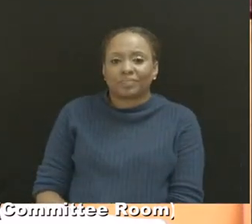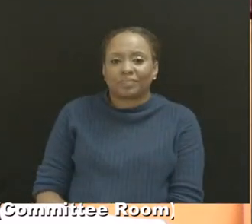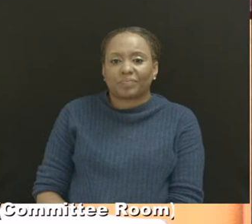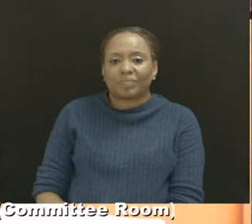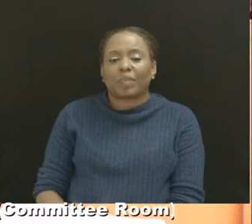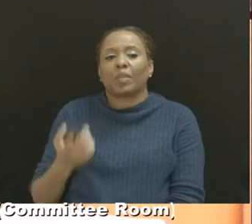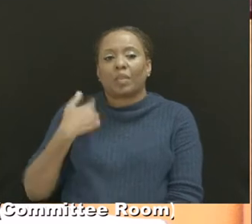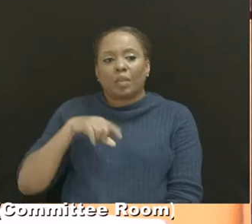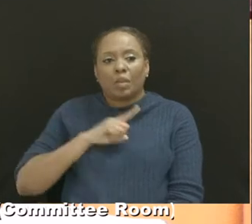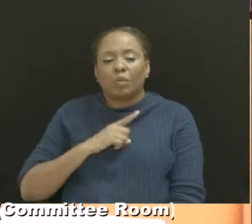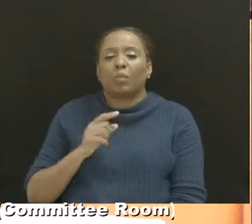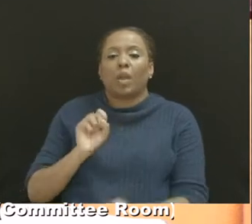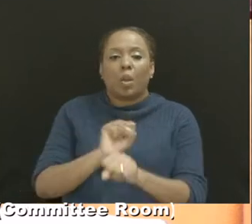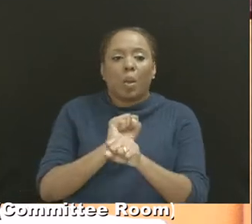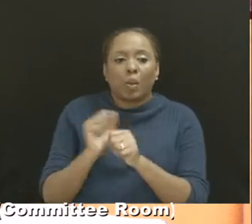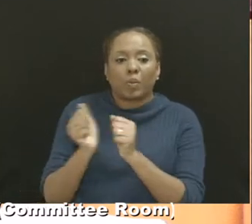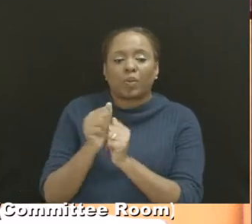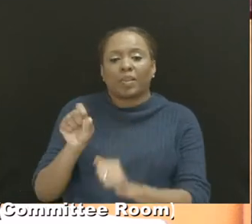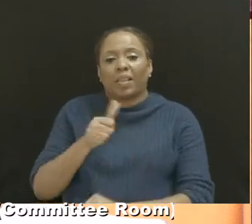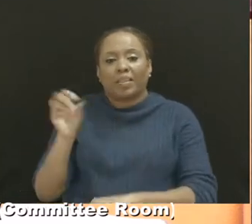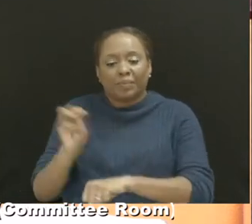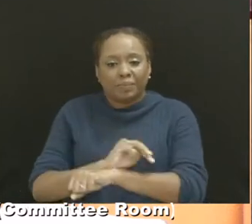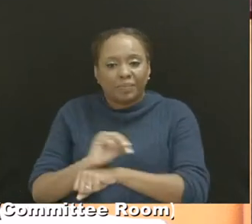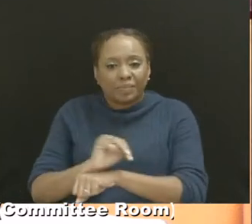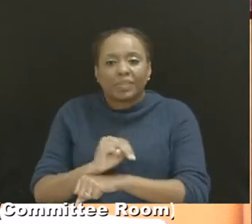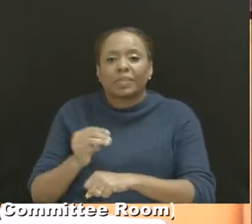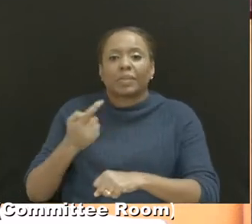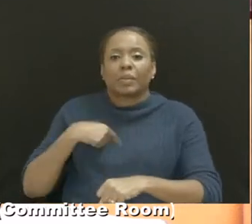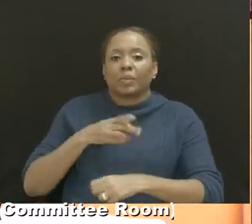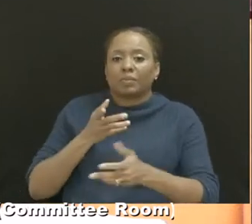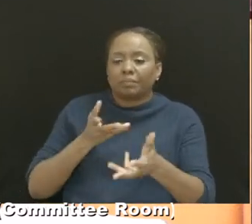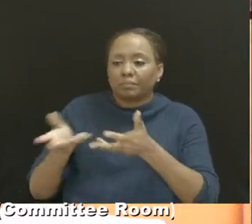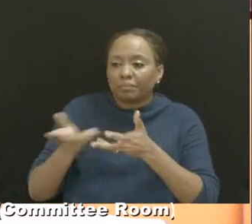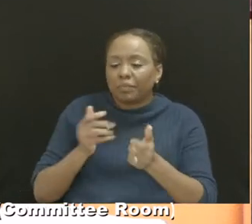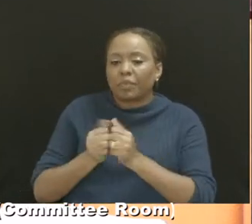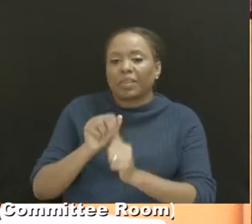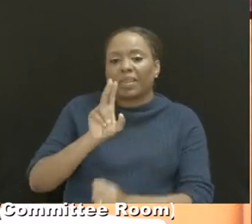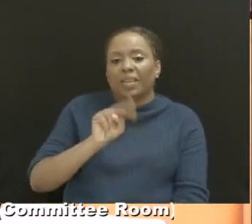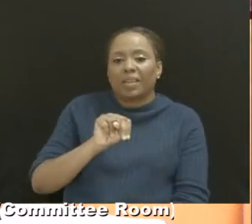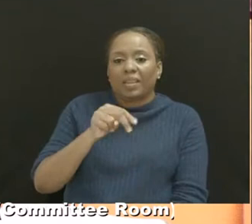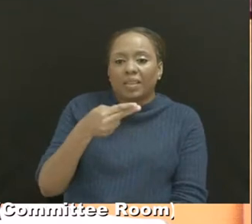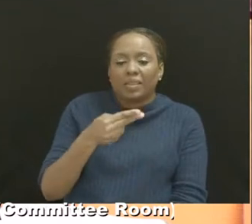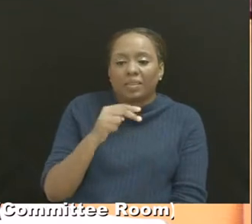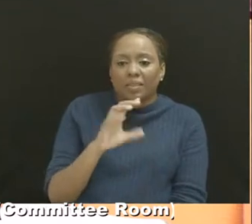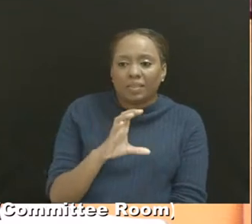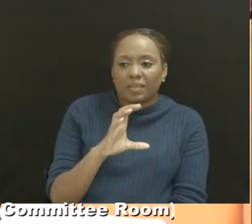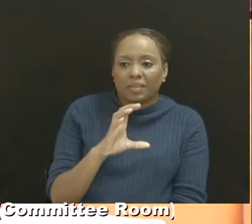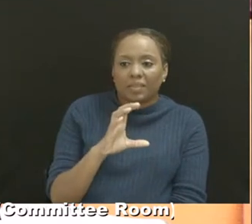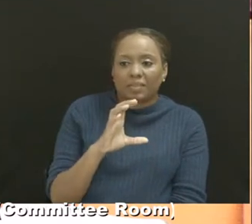partnership is something that we are seriously looking at. We have already engaged both the National Housing Corporation and